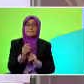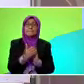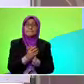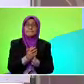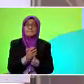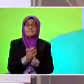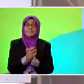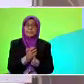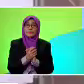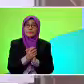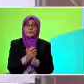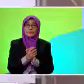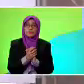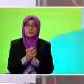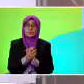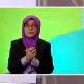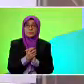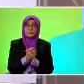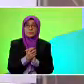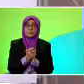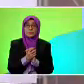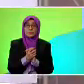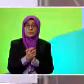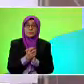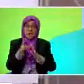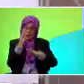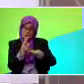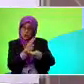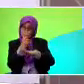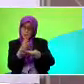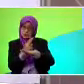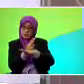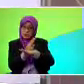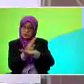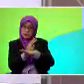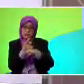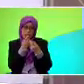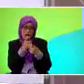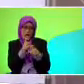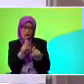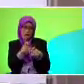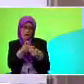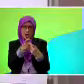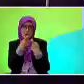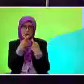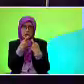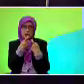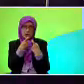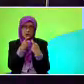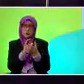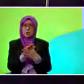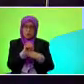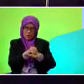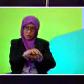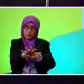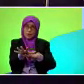growth factors and the uses and harmful effects and infectious diseases. Okay, Irfan, I hope